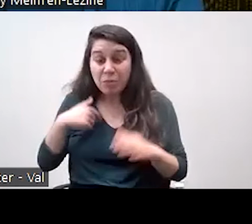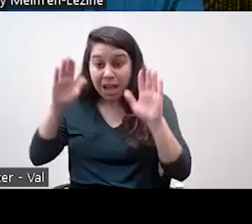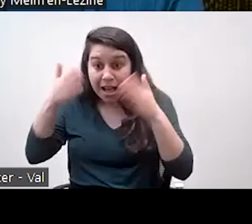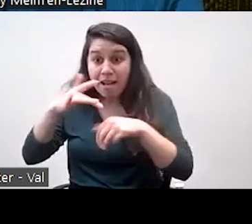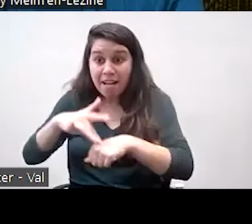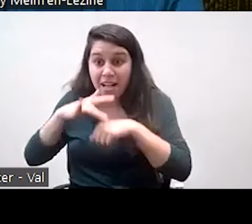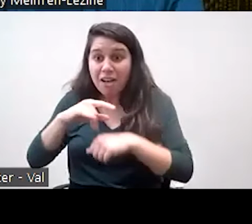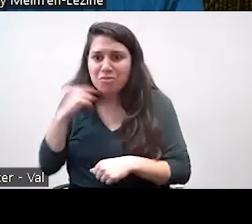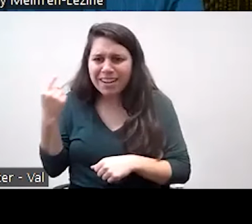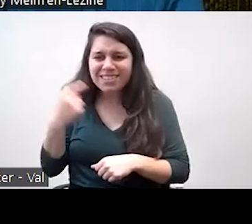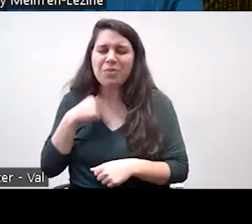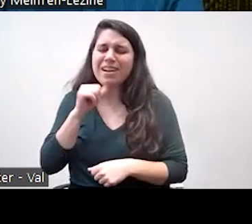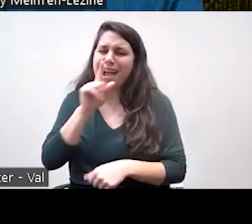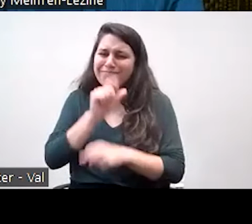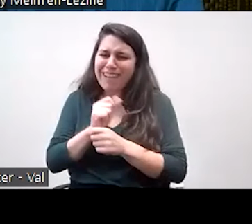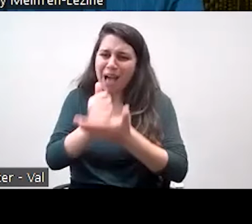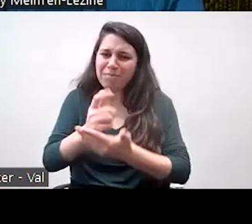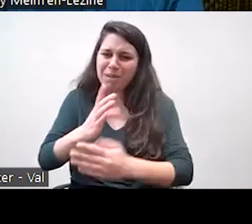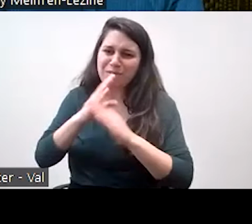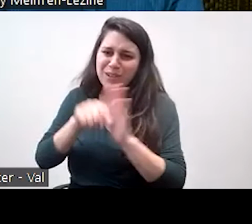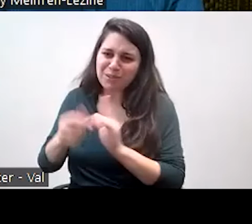risk. So instead I say,